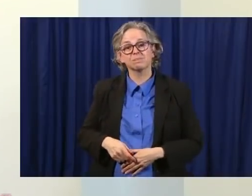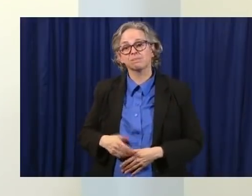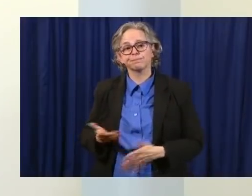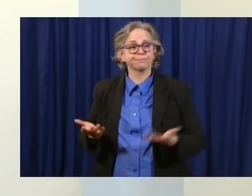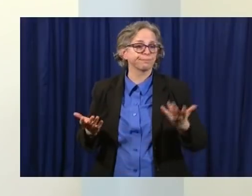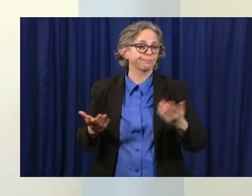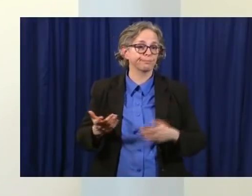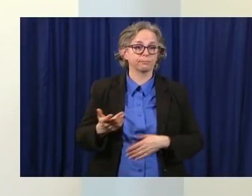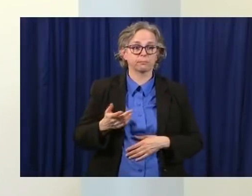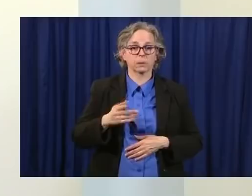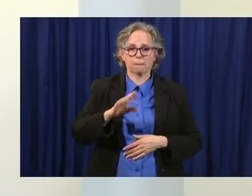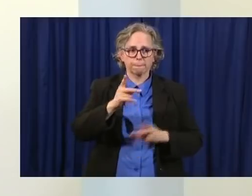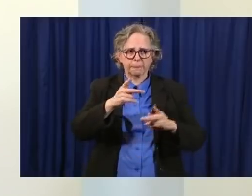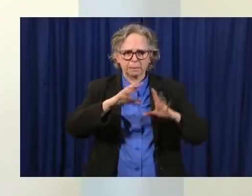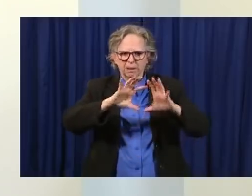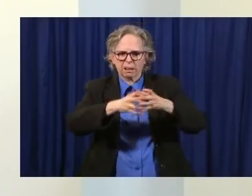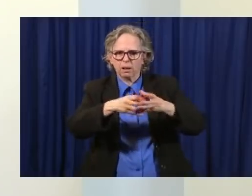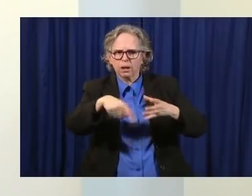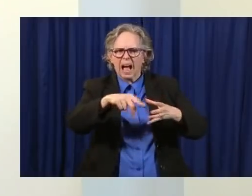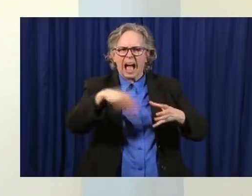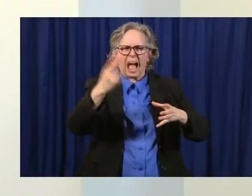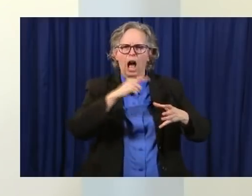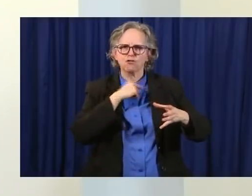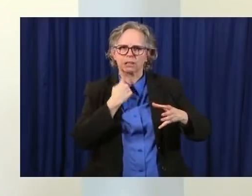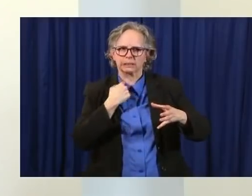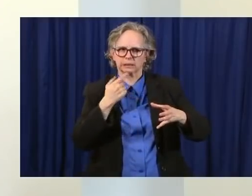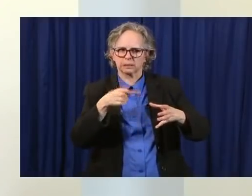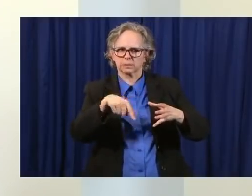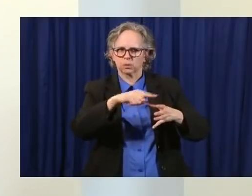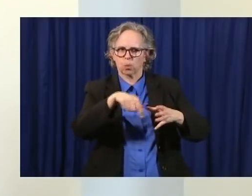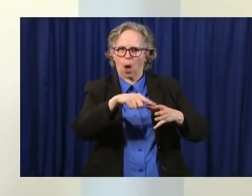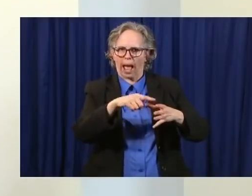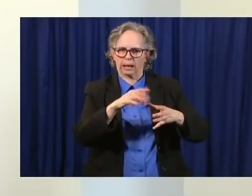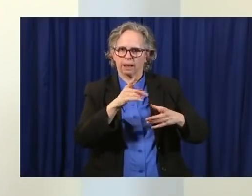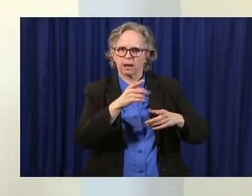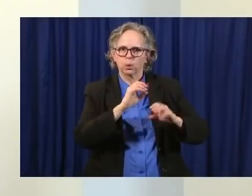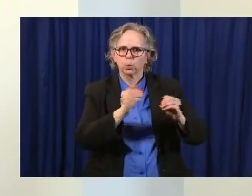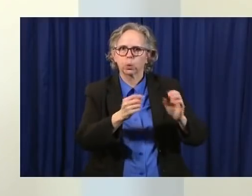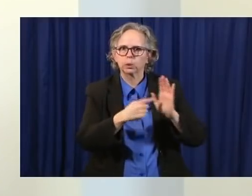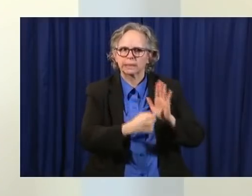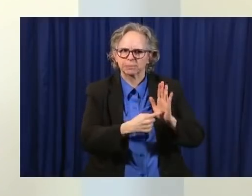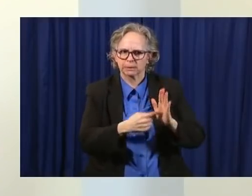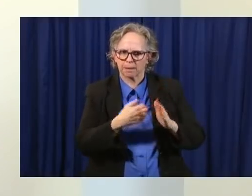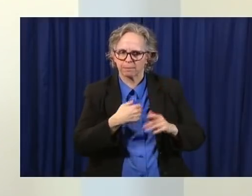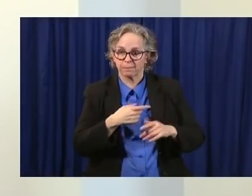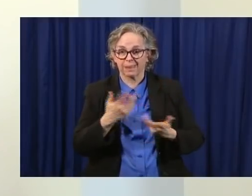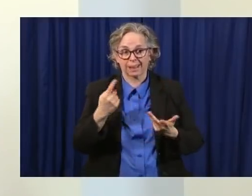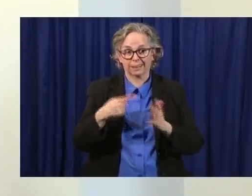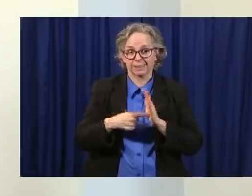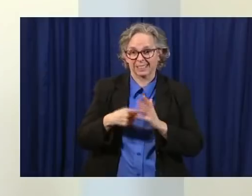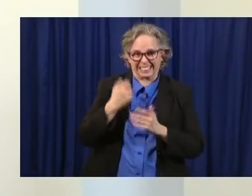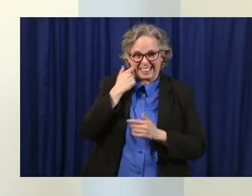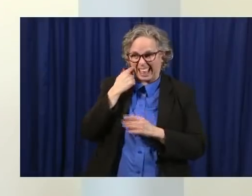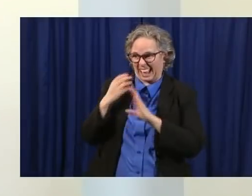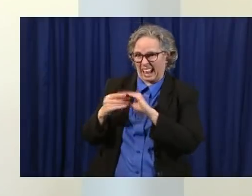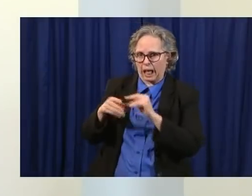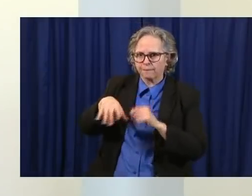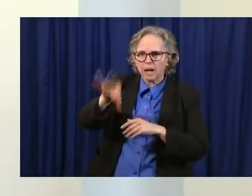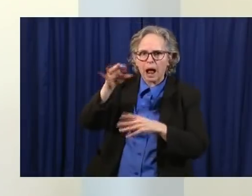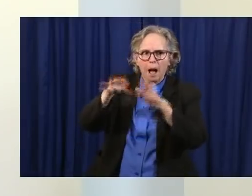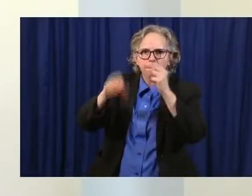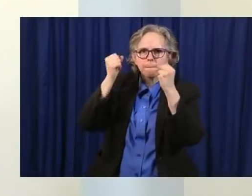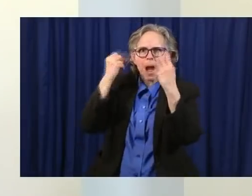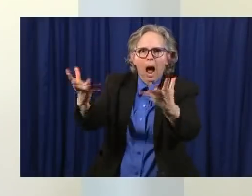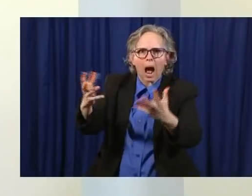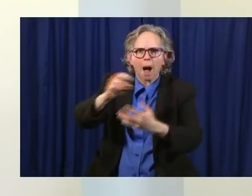areas, as you heard in prisons. And we've learned, and in nursing homes, we haven't done our nursing homes the way we've done, a